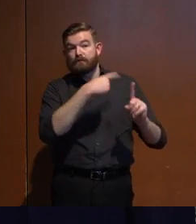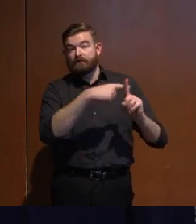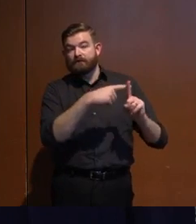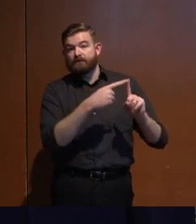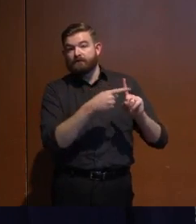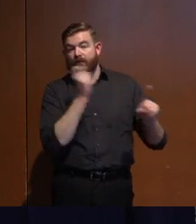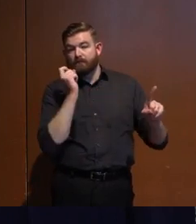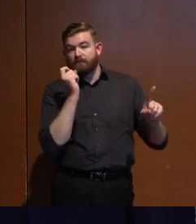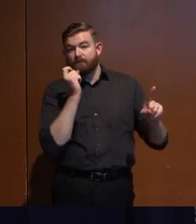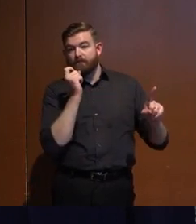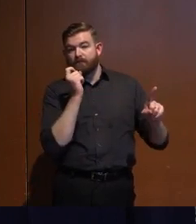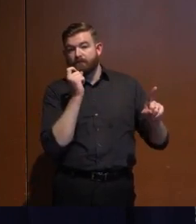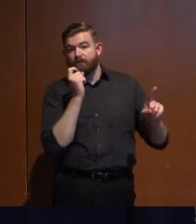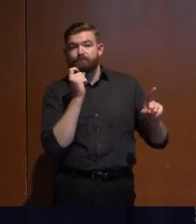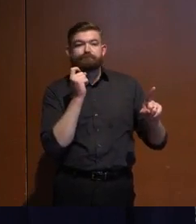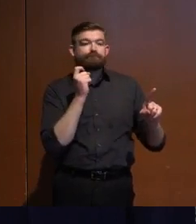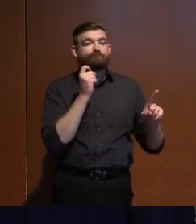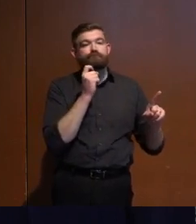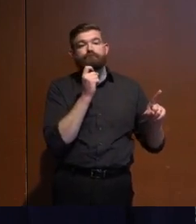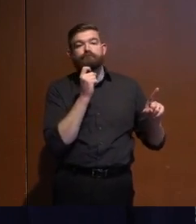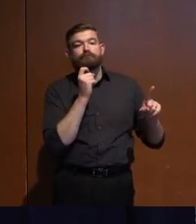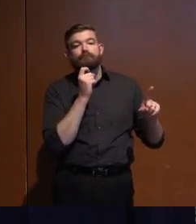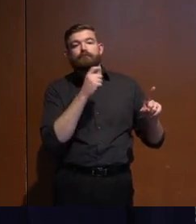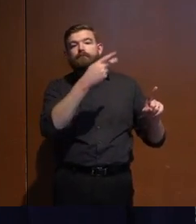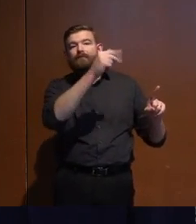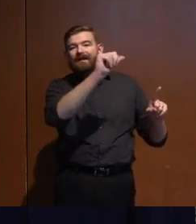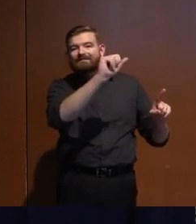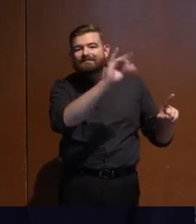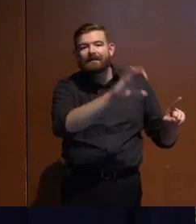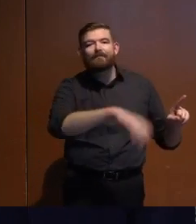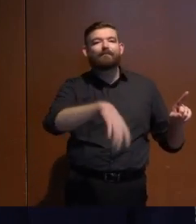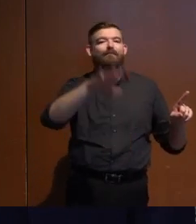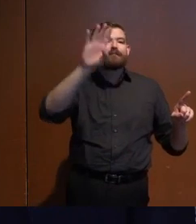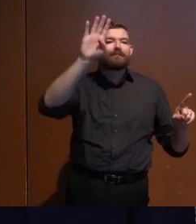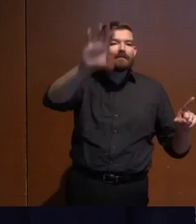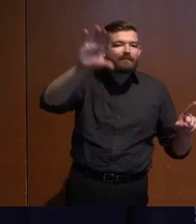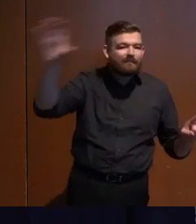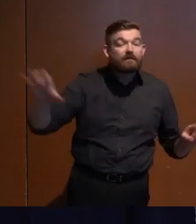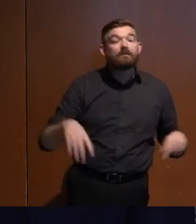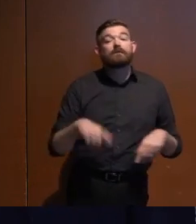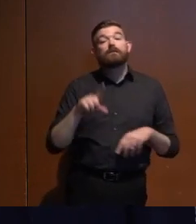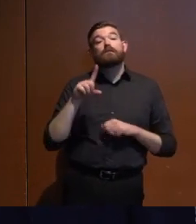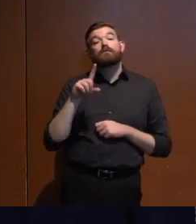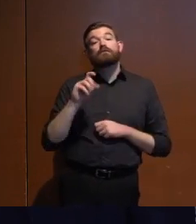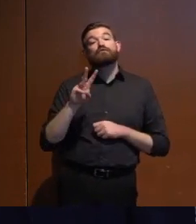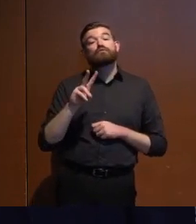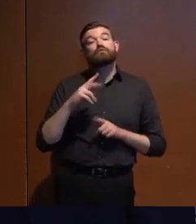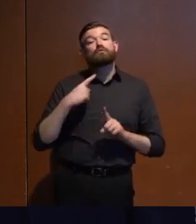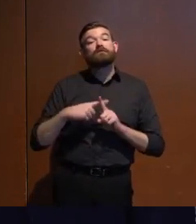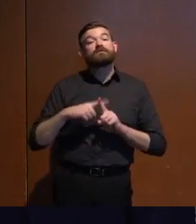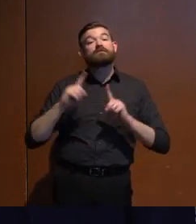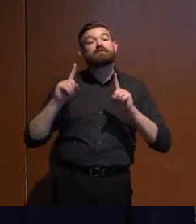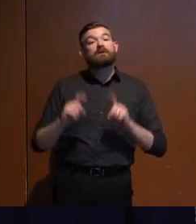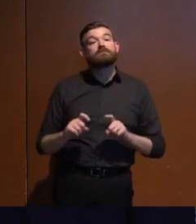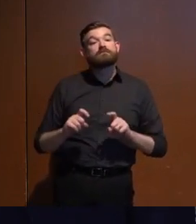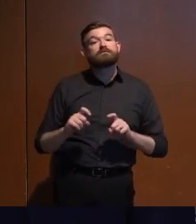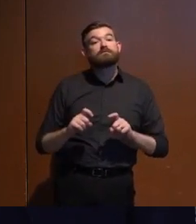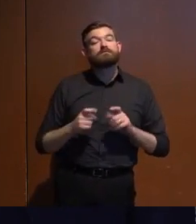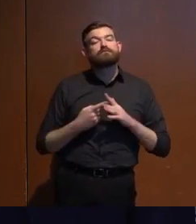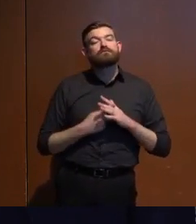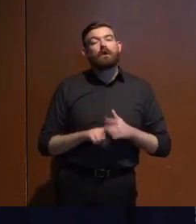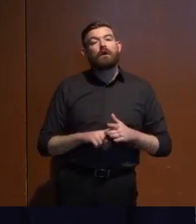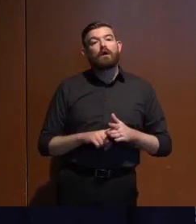testing sites. There have been a total of 662 positive cases since testing started at